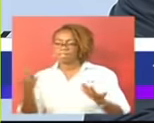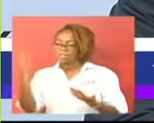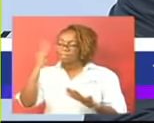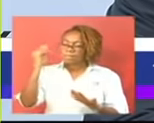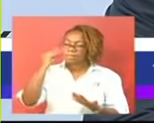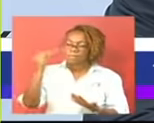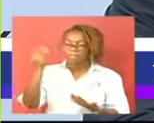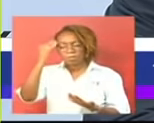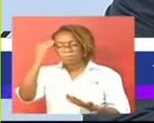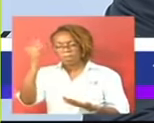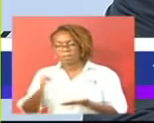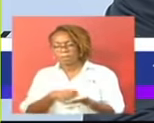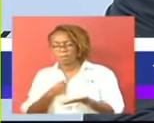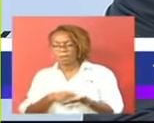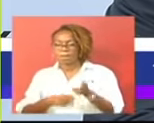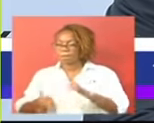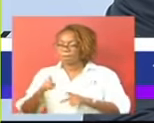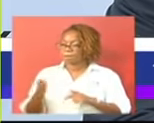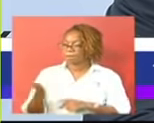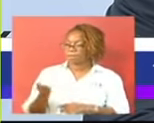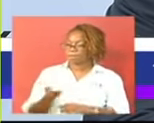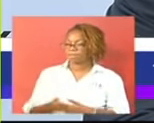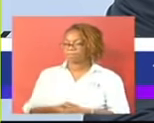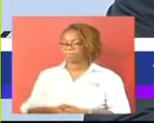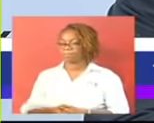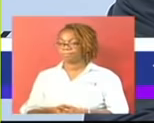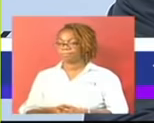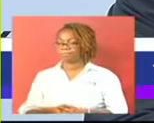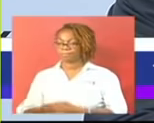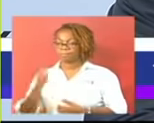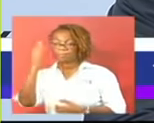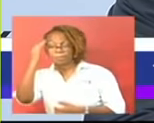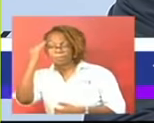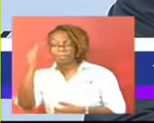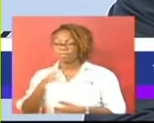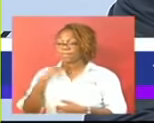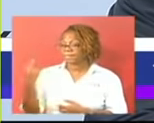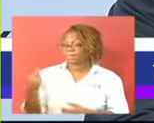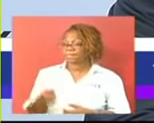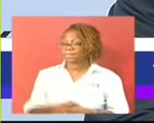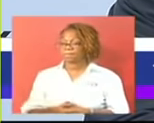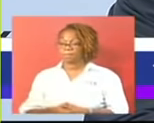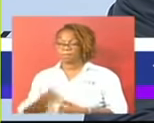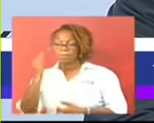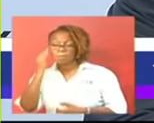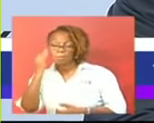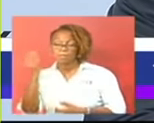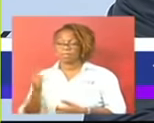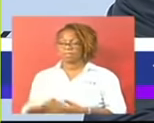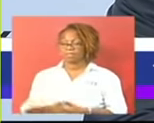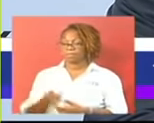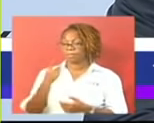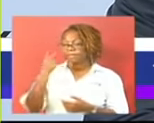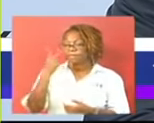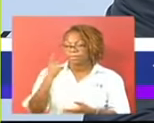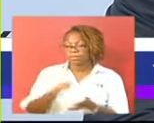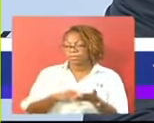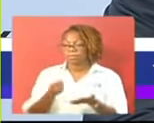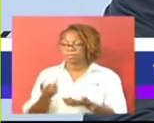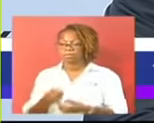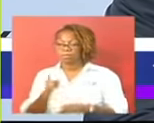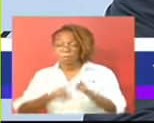on. We've identified what the risk factors are. We've identified that what we've been seeing is that those who have fatal